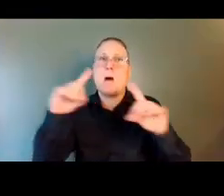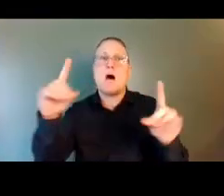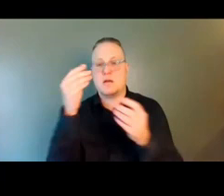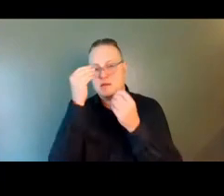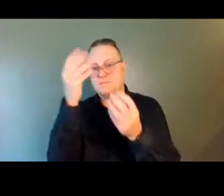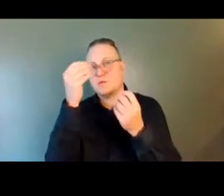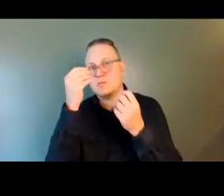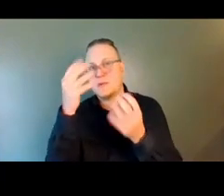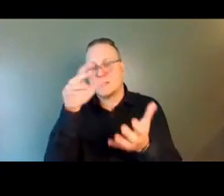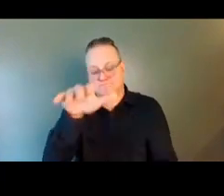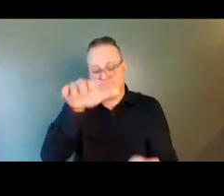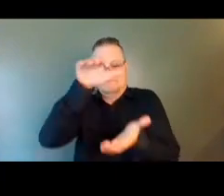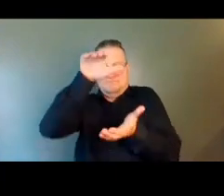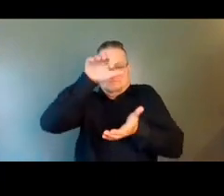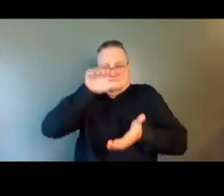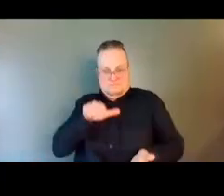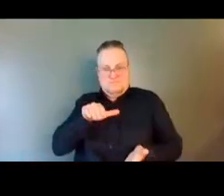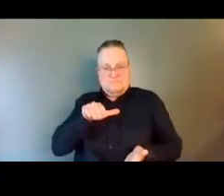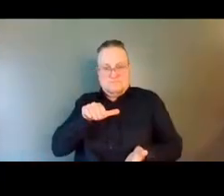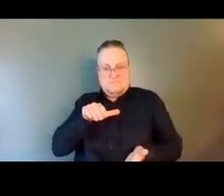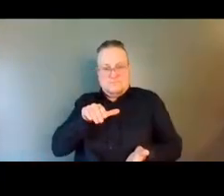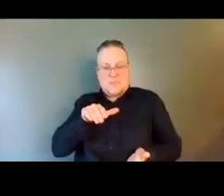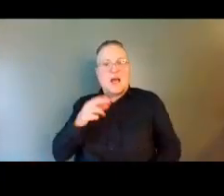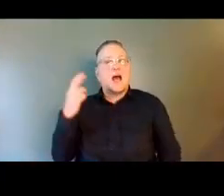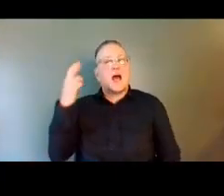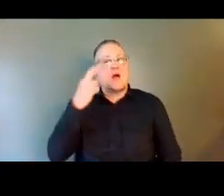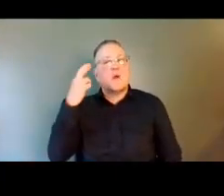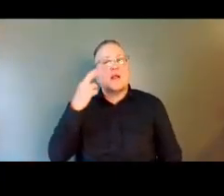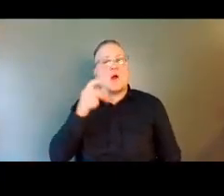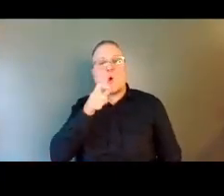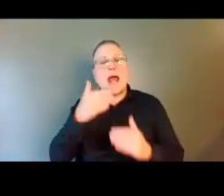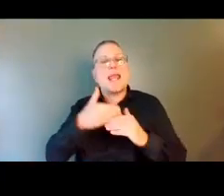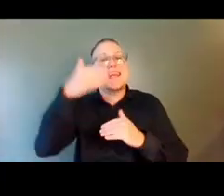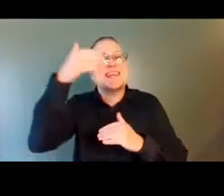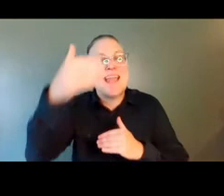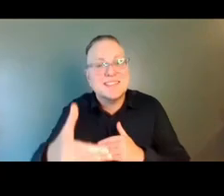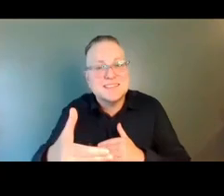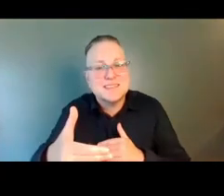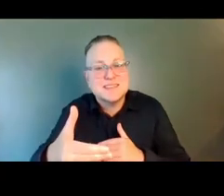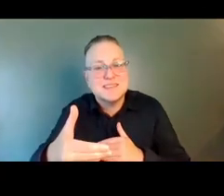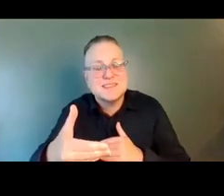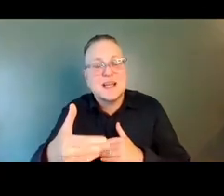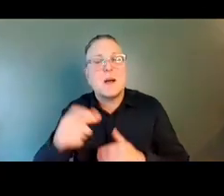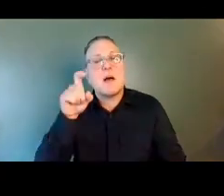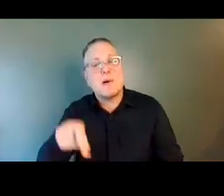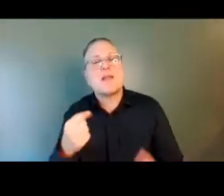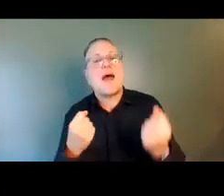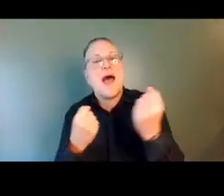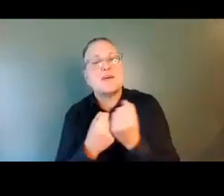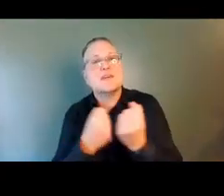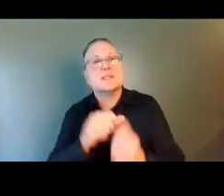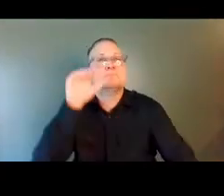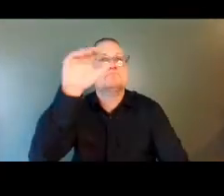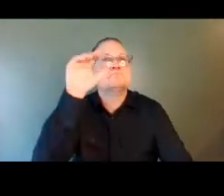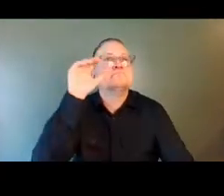the next person that came along that needed the same thing I needed was also going to have to advocate in the same manner.